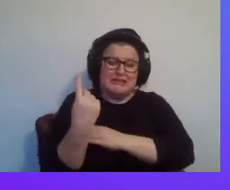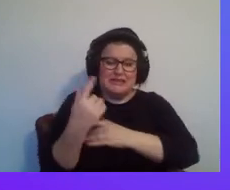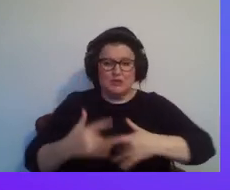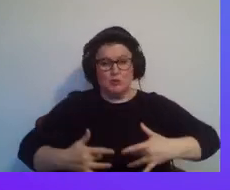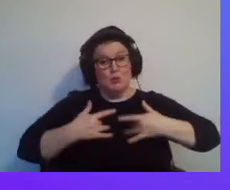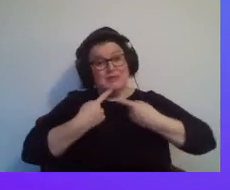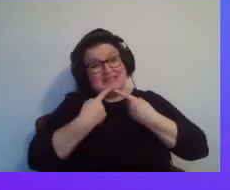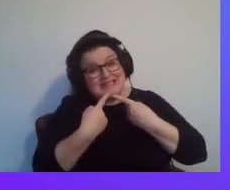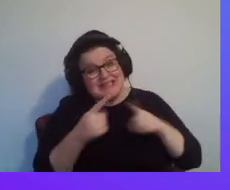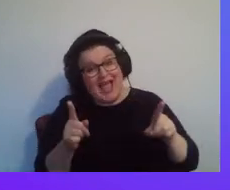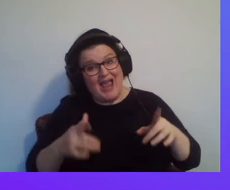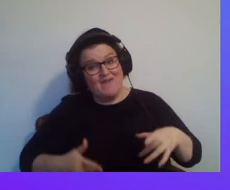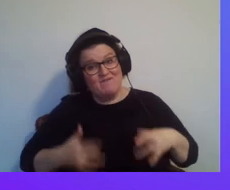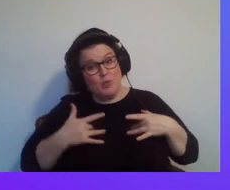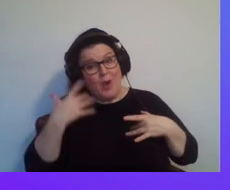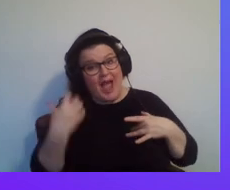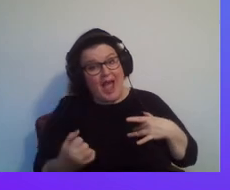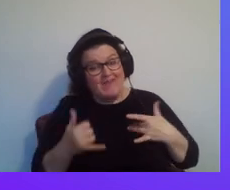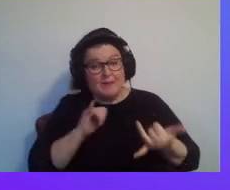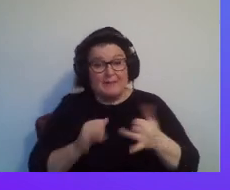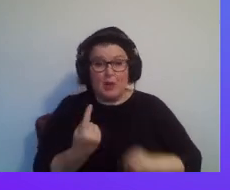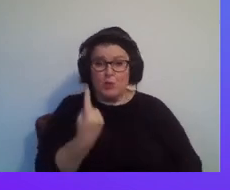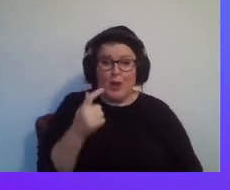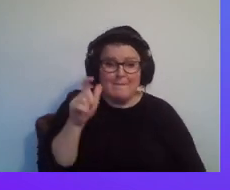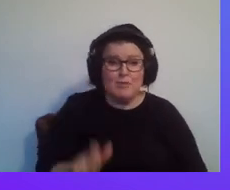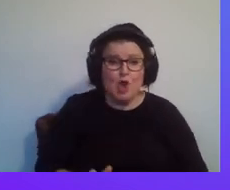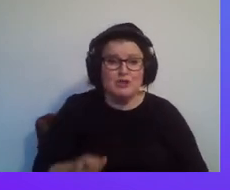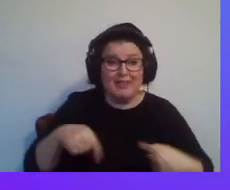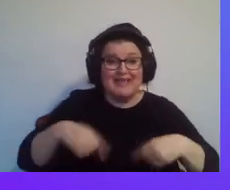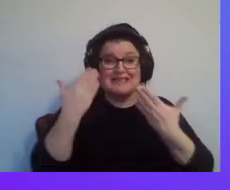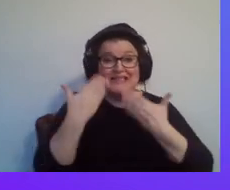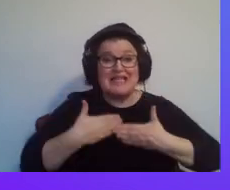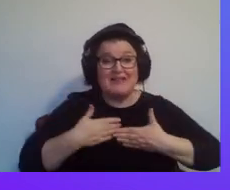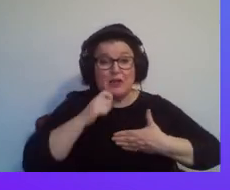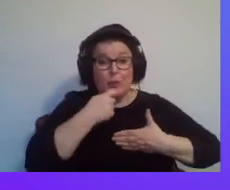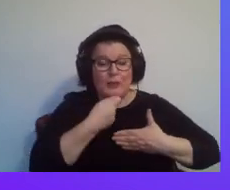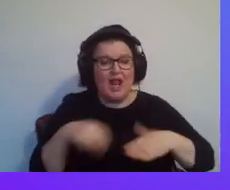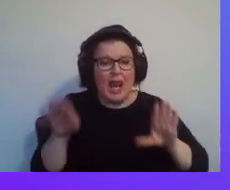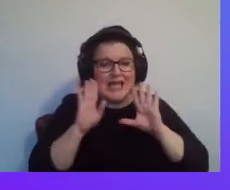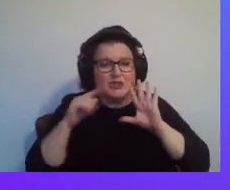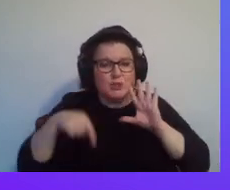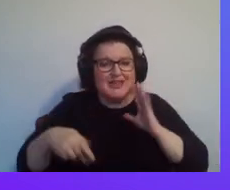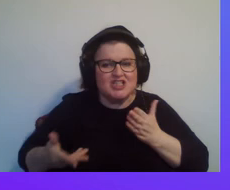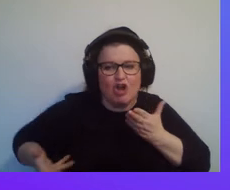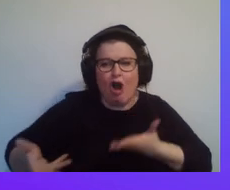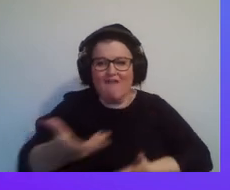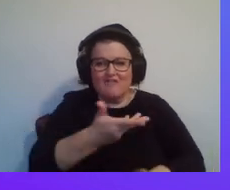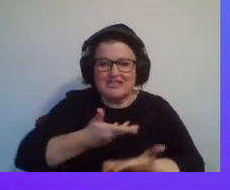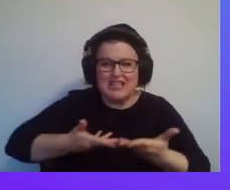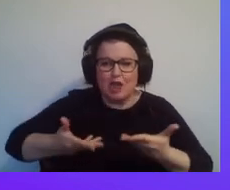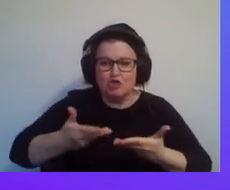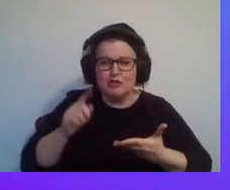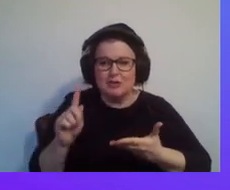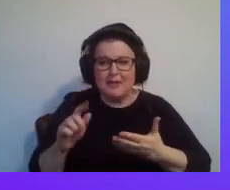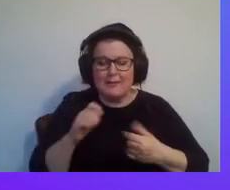where maybe one person tonight is tuned in, listening to this conversation, and one person